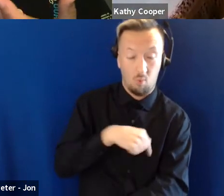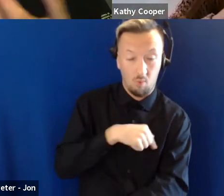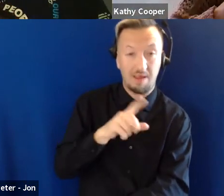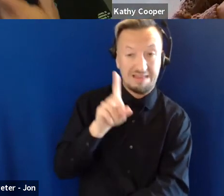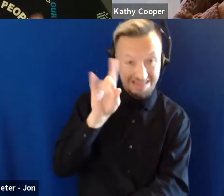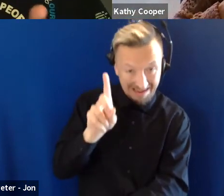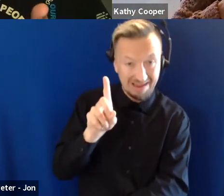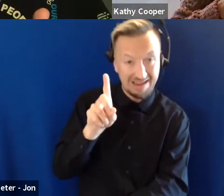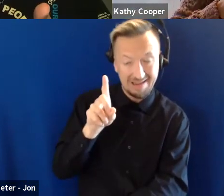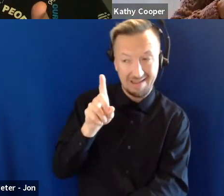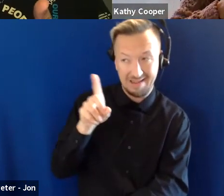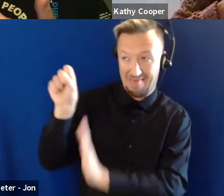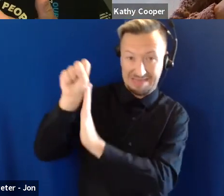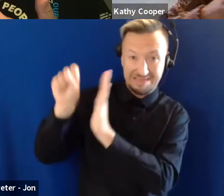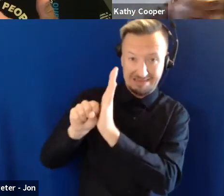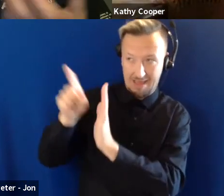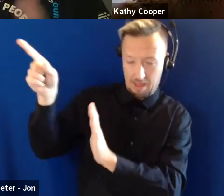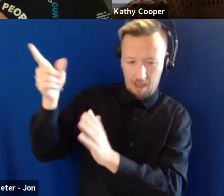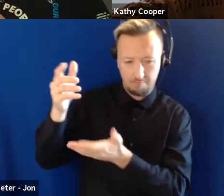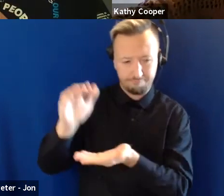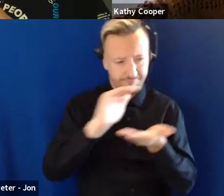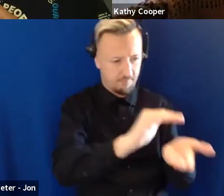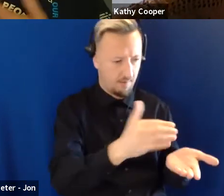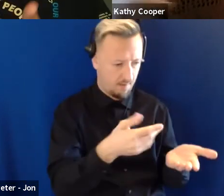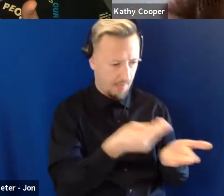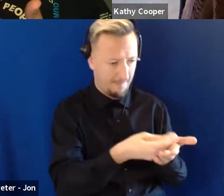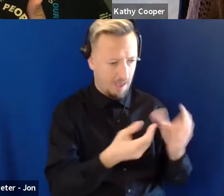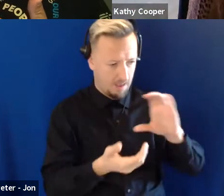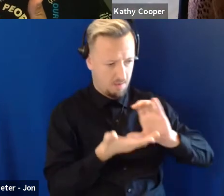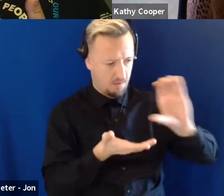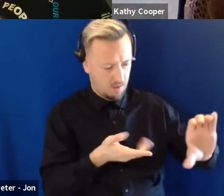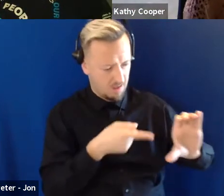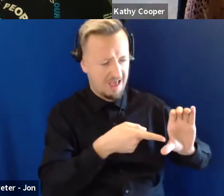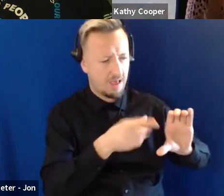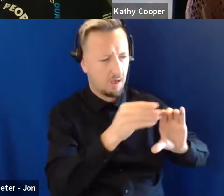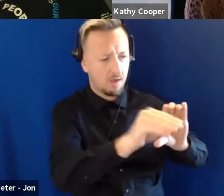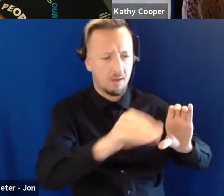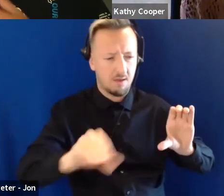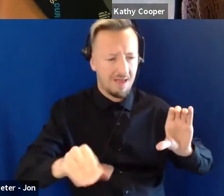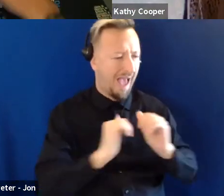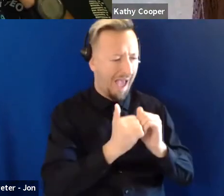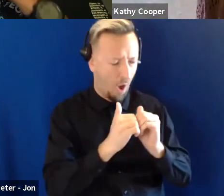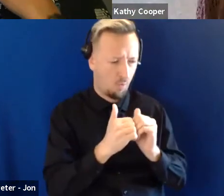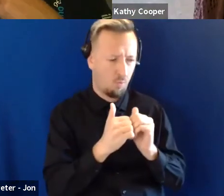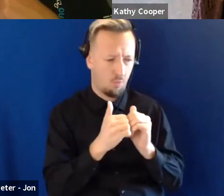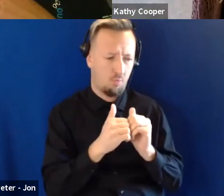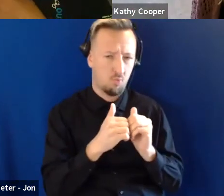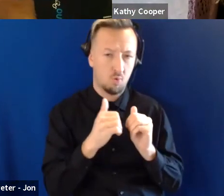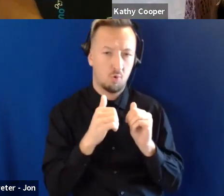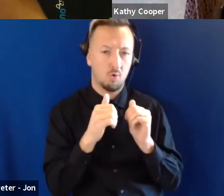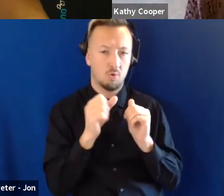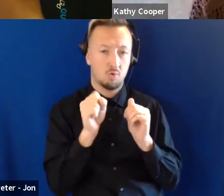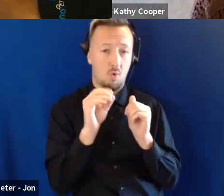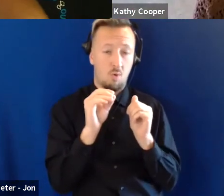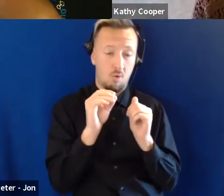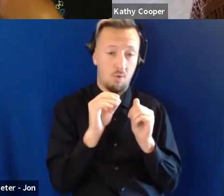state came and said, hey, we've got some more money and how should we divide it out? And, you know, and so it really did,